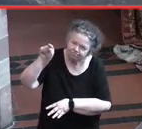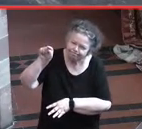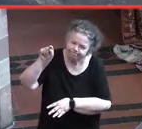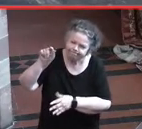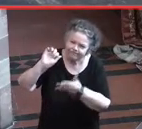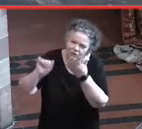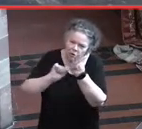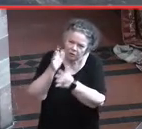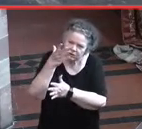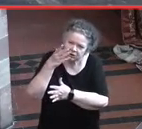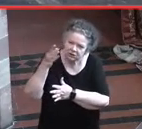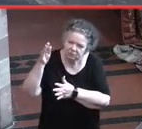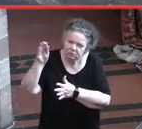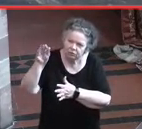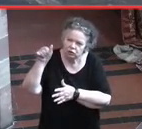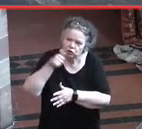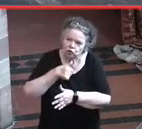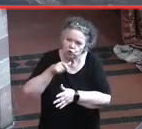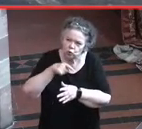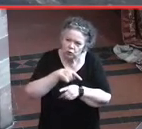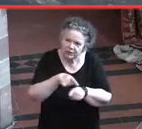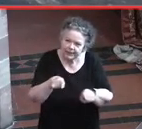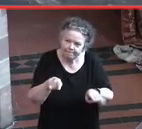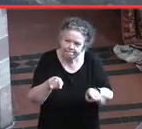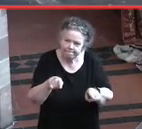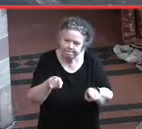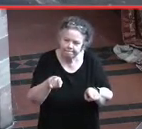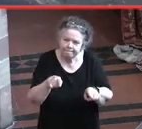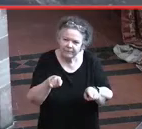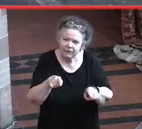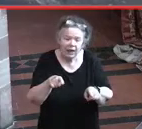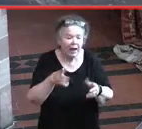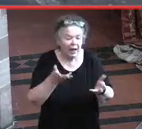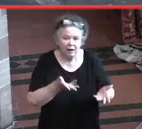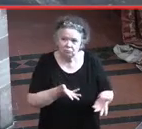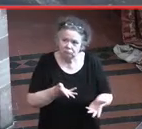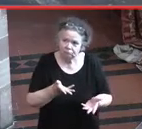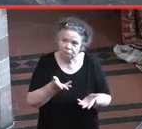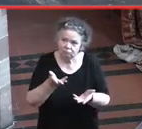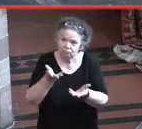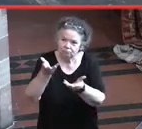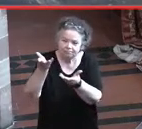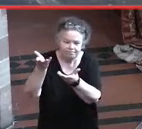to use it in God's own way, and receives it back transformed.